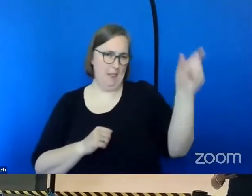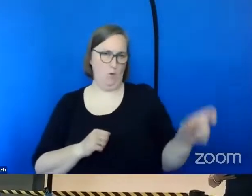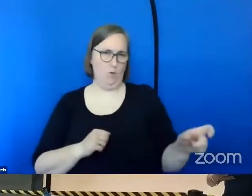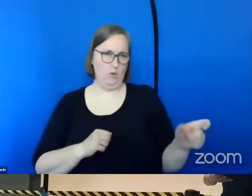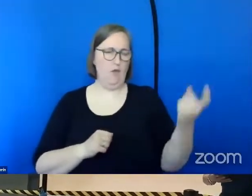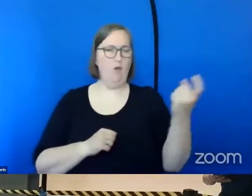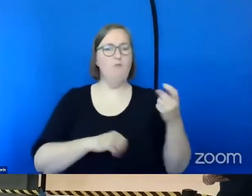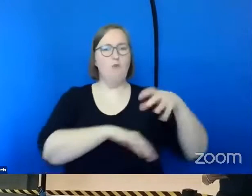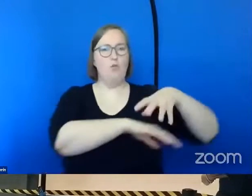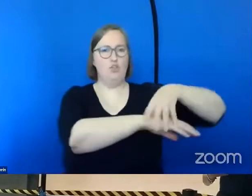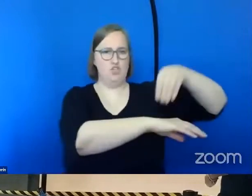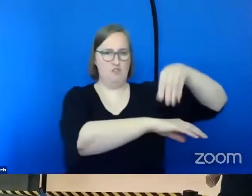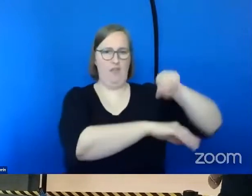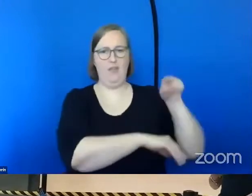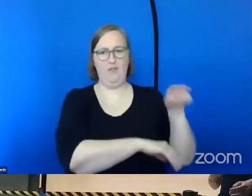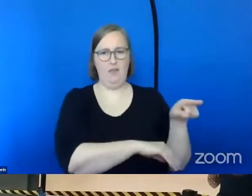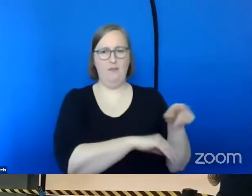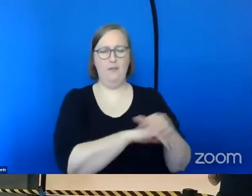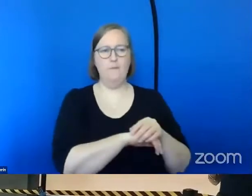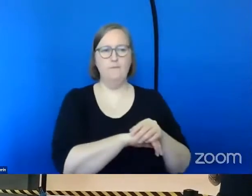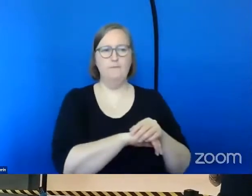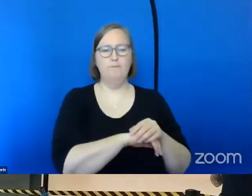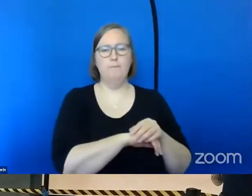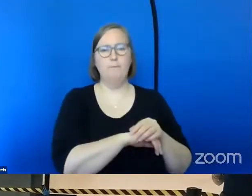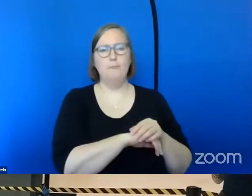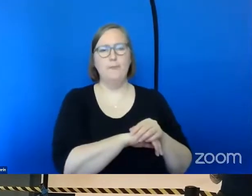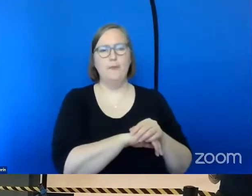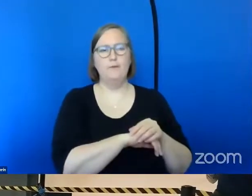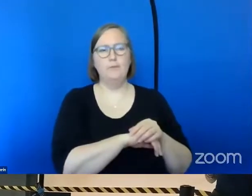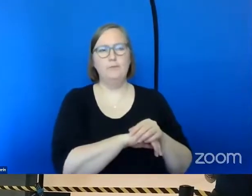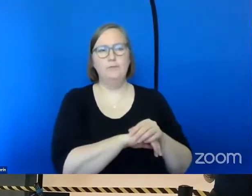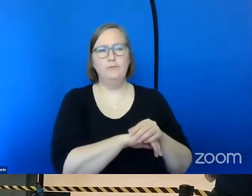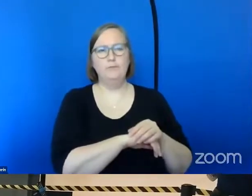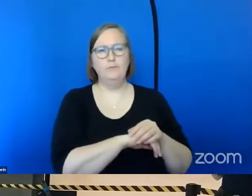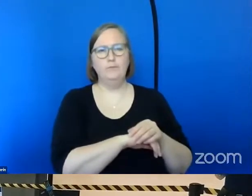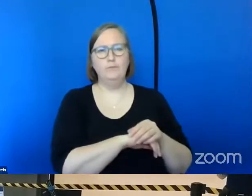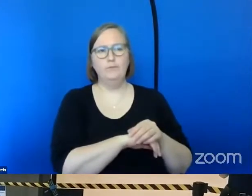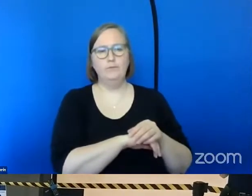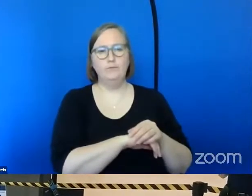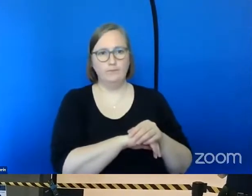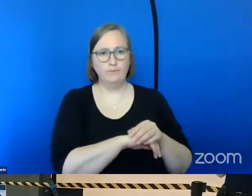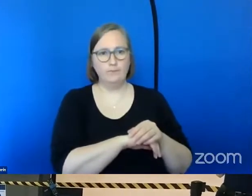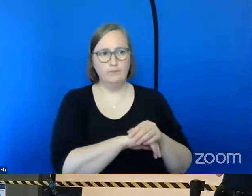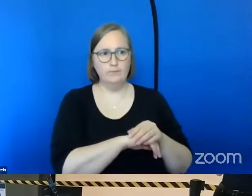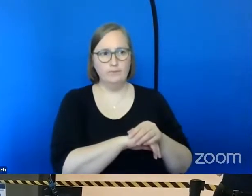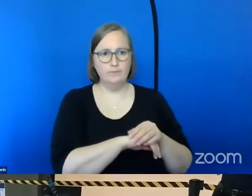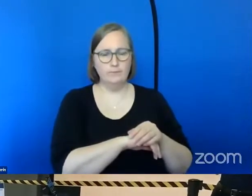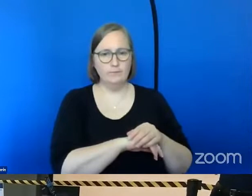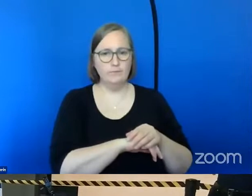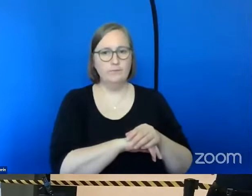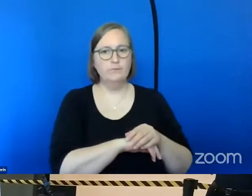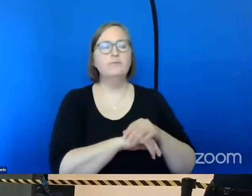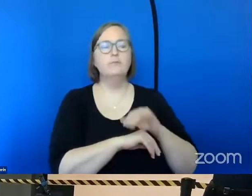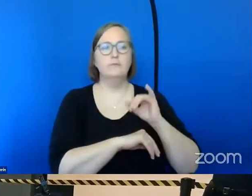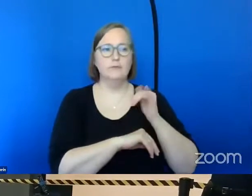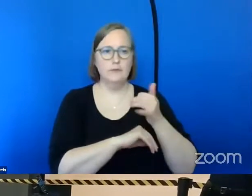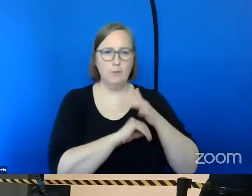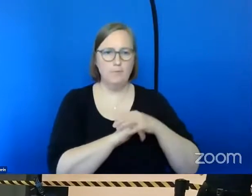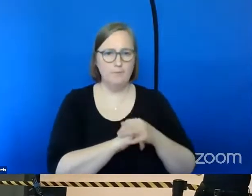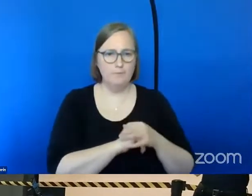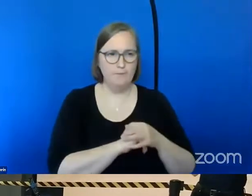Tony knows what he's got to do here. I'll start the countdown. We first saw Forsberg in action in the